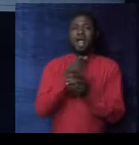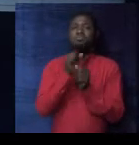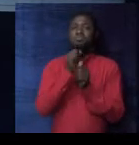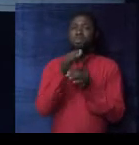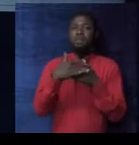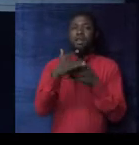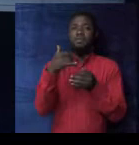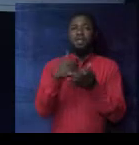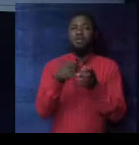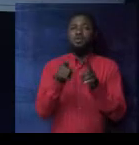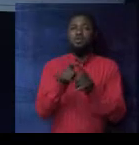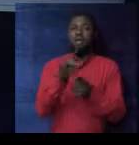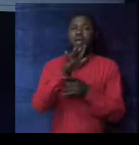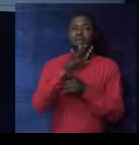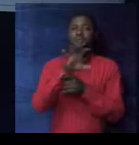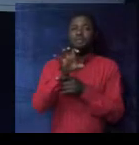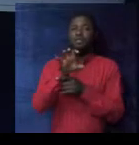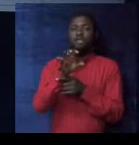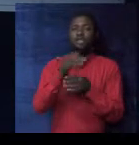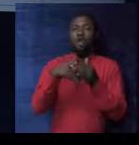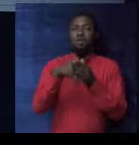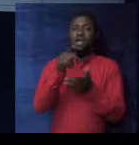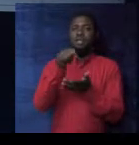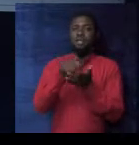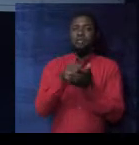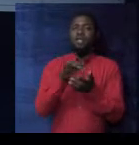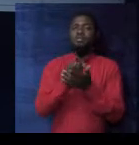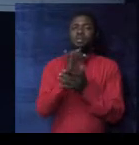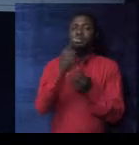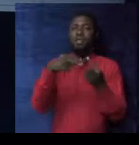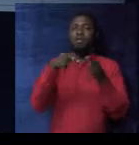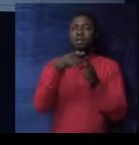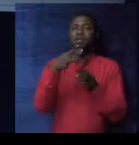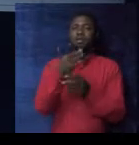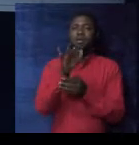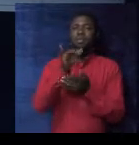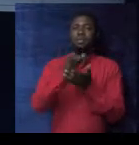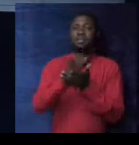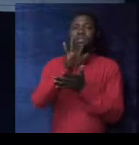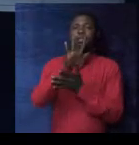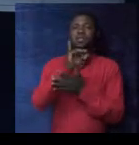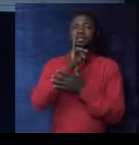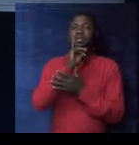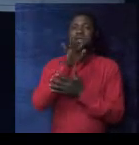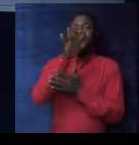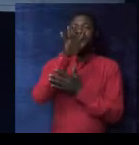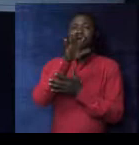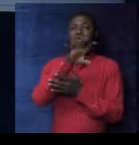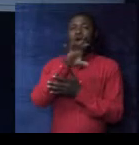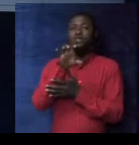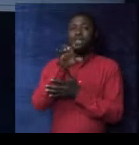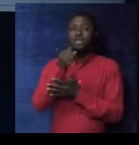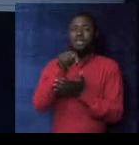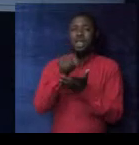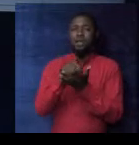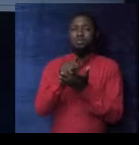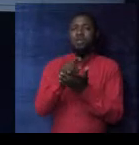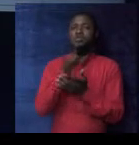1,000. And there is nothing after it. So that is 500 under 1,000. So you said that the value of that 5